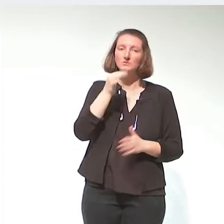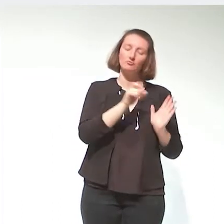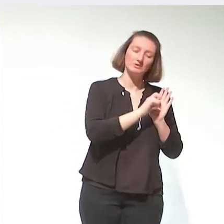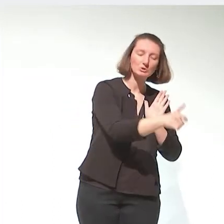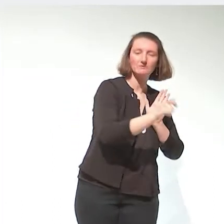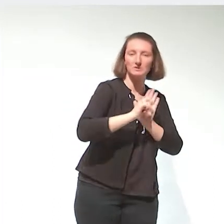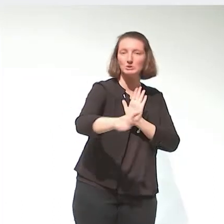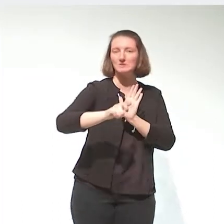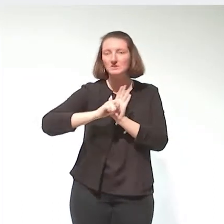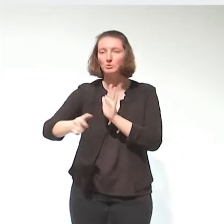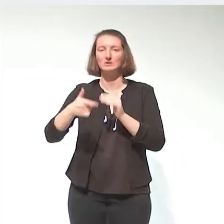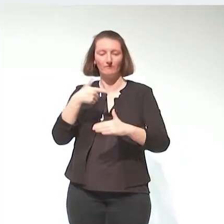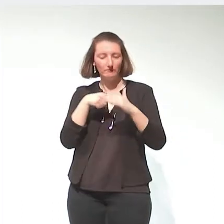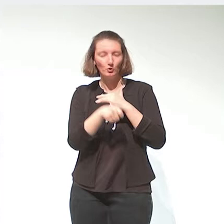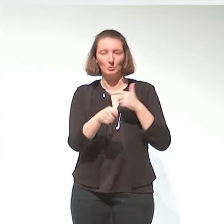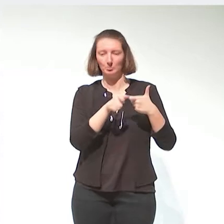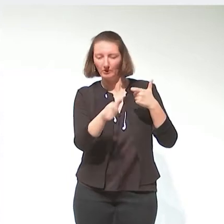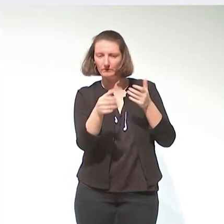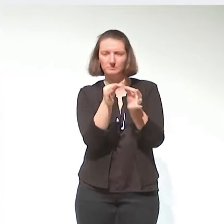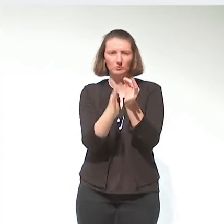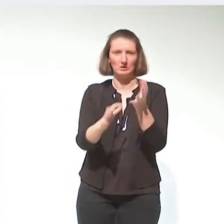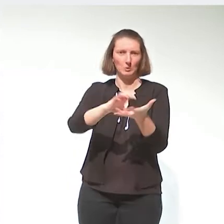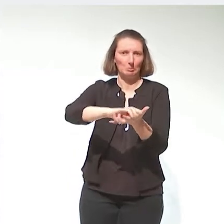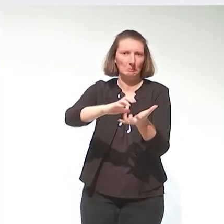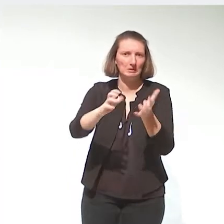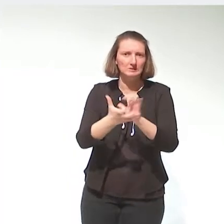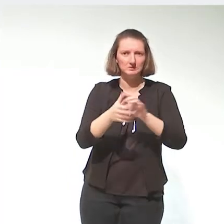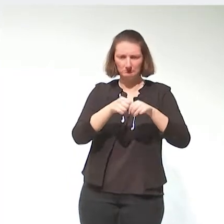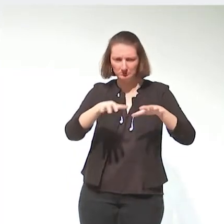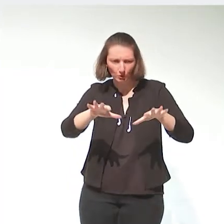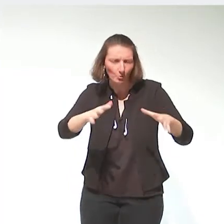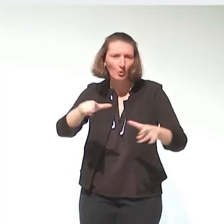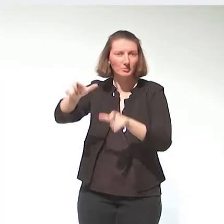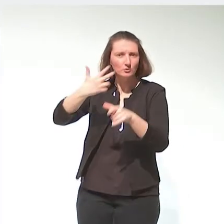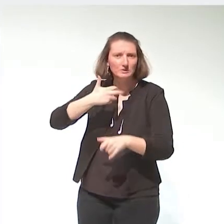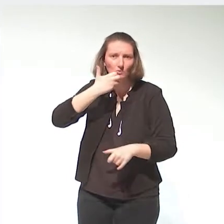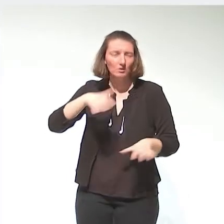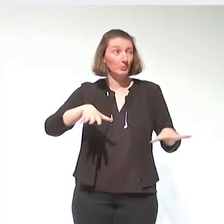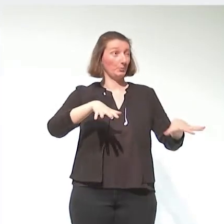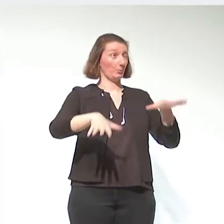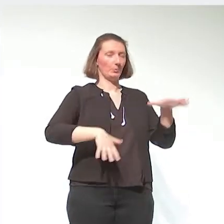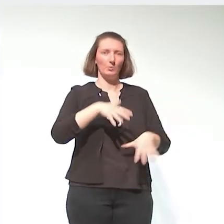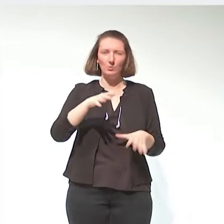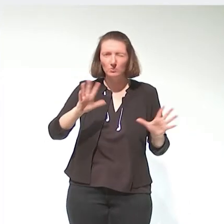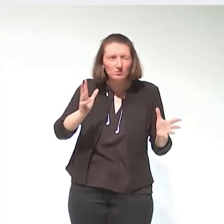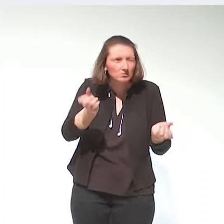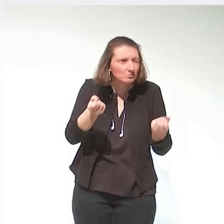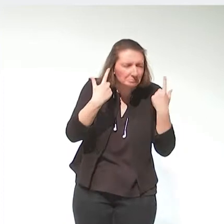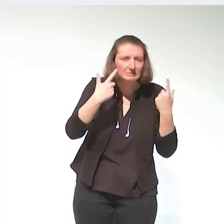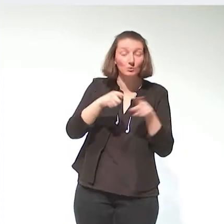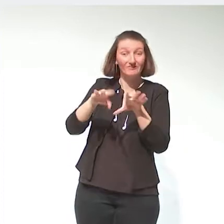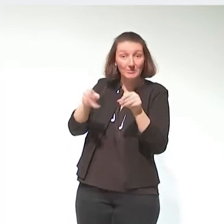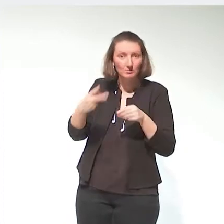schemes and funding leads to a system that is complex and difficult to navigate for our fellow